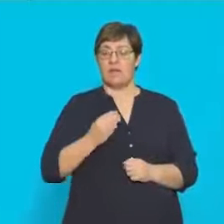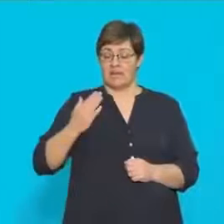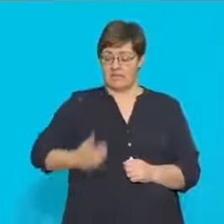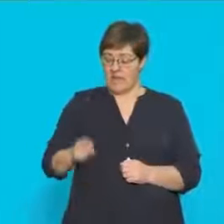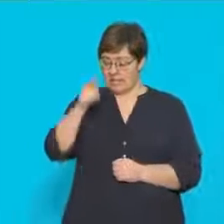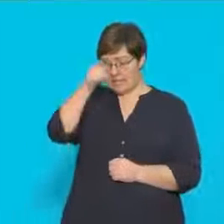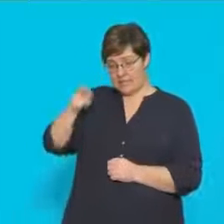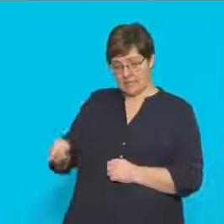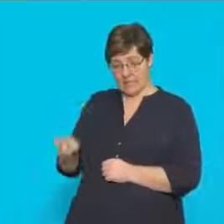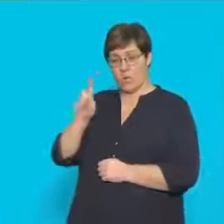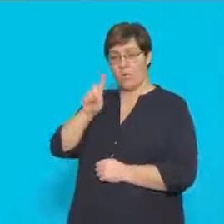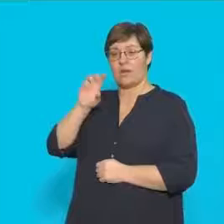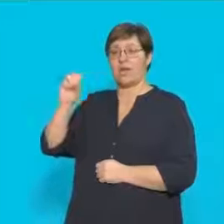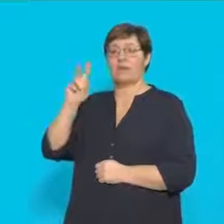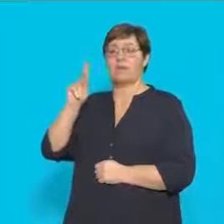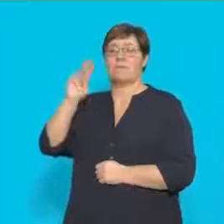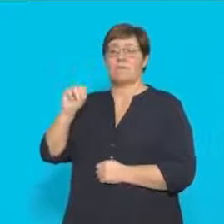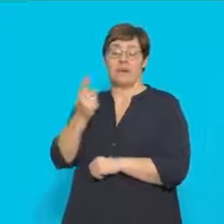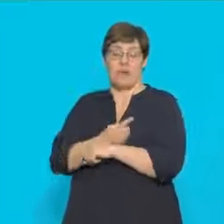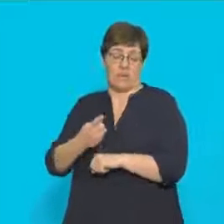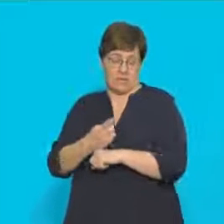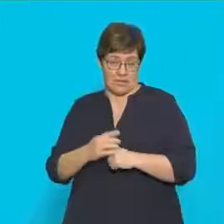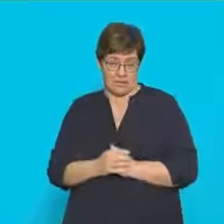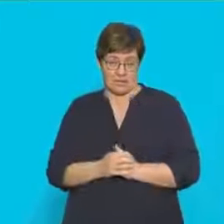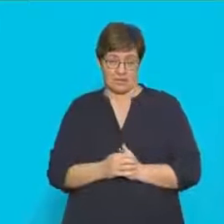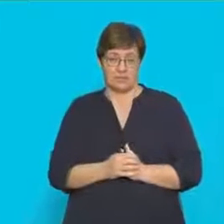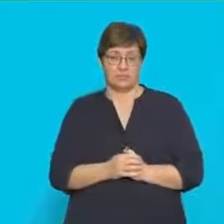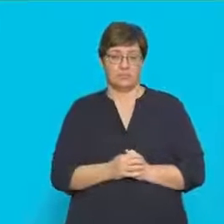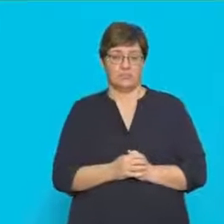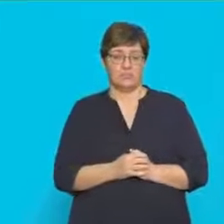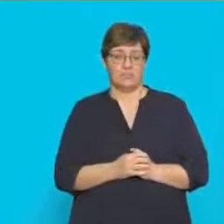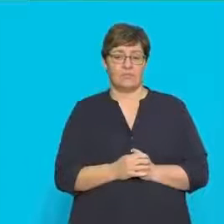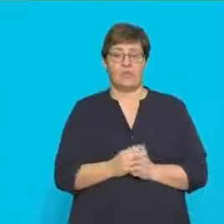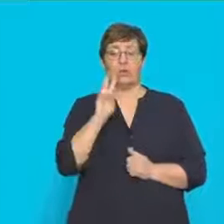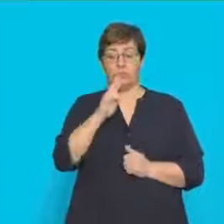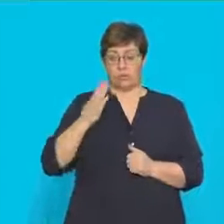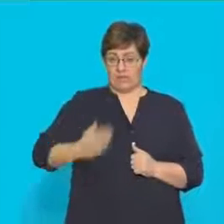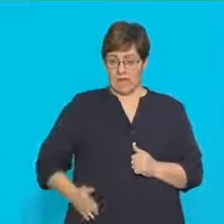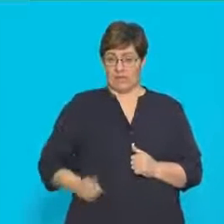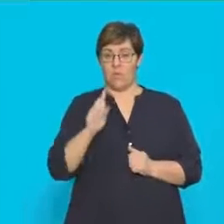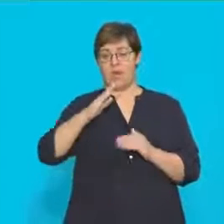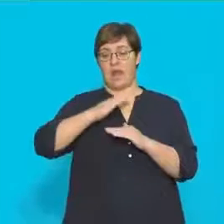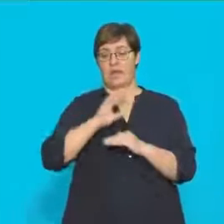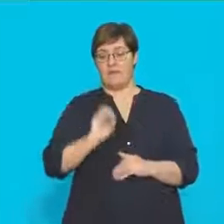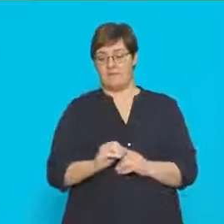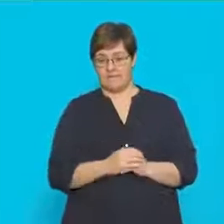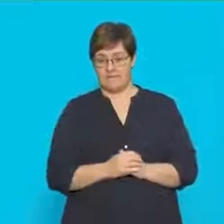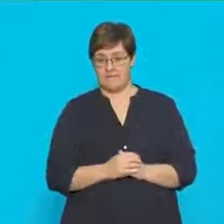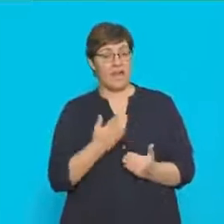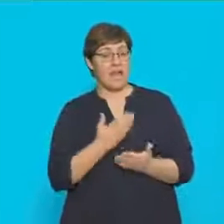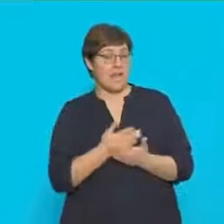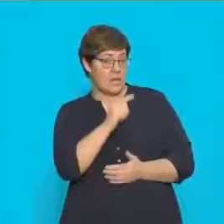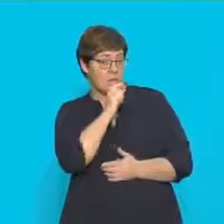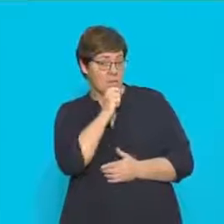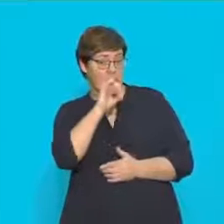side 100 kilometers per hour. So, we've got two sides and an angle. Can